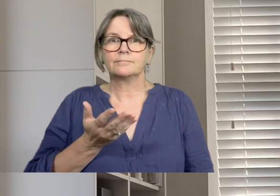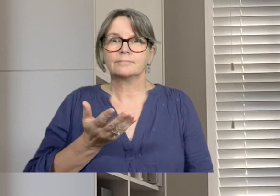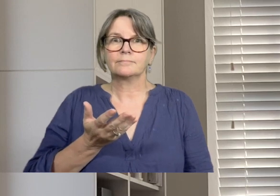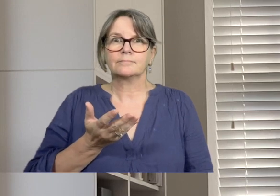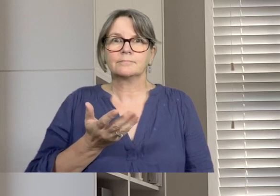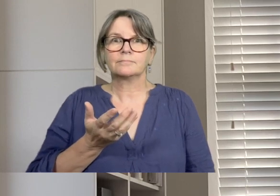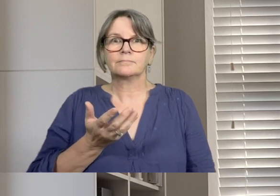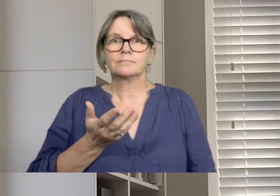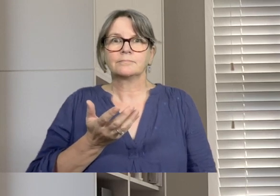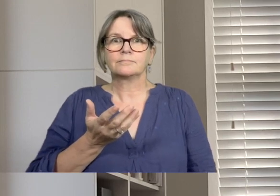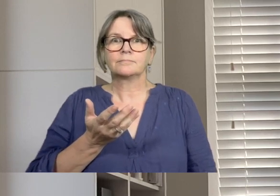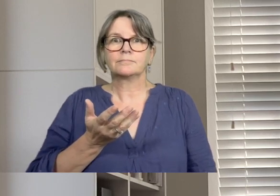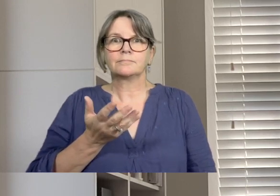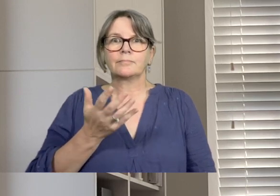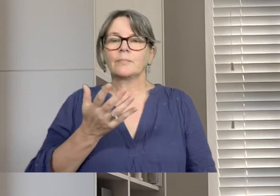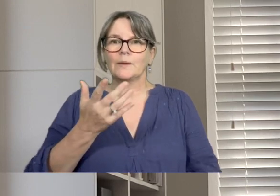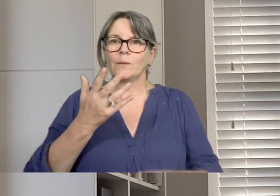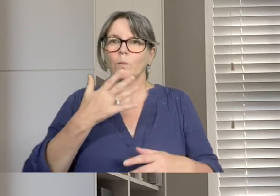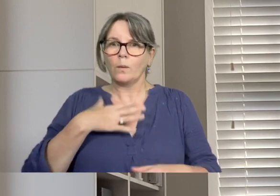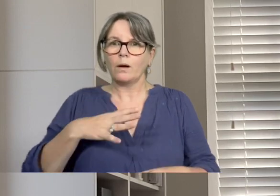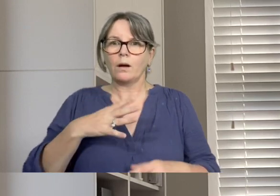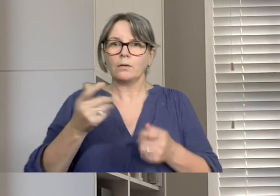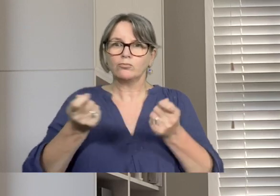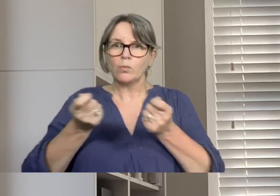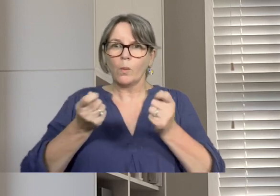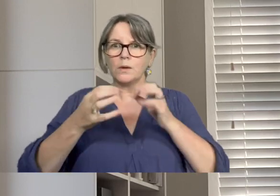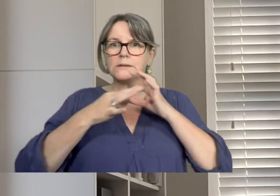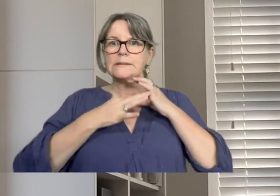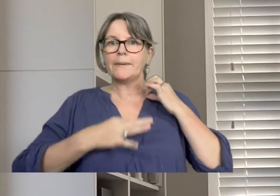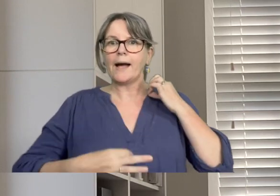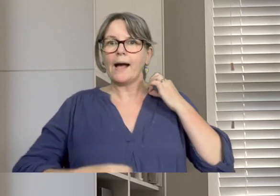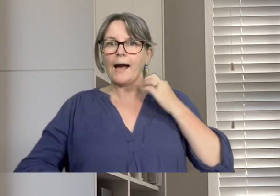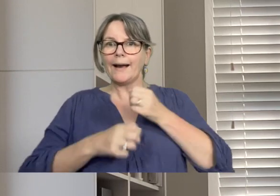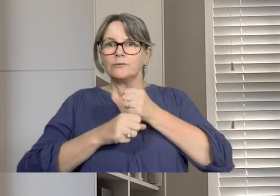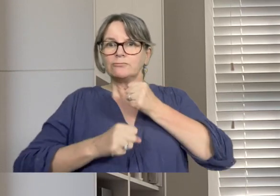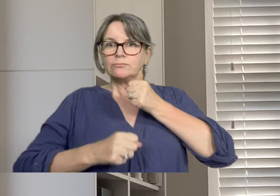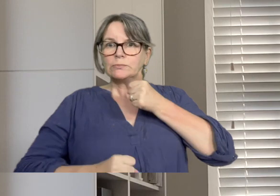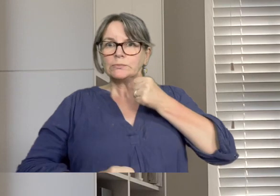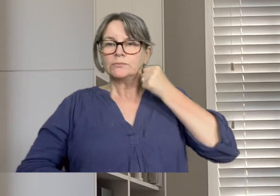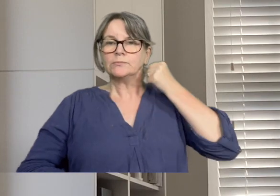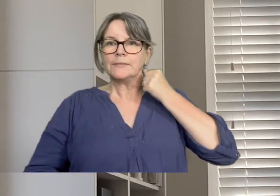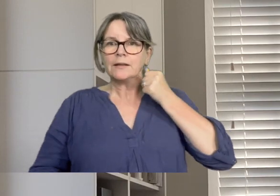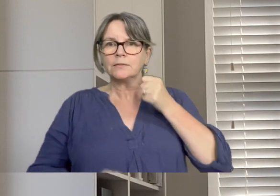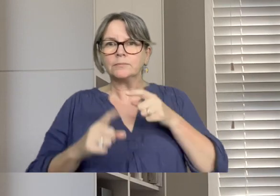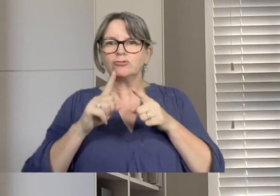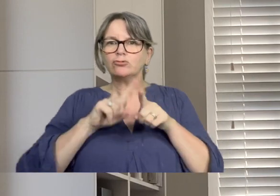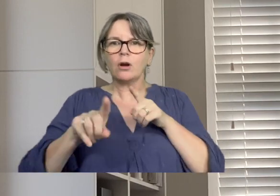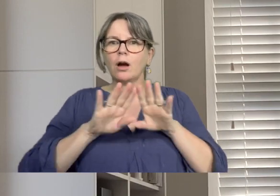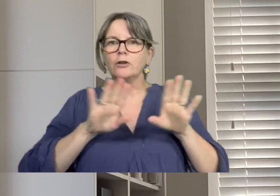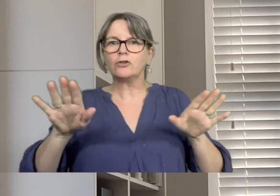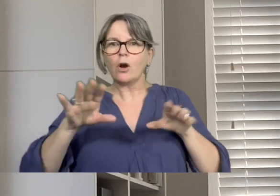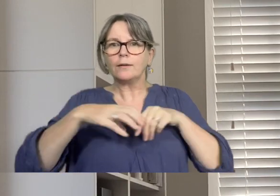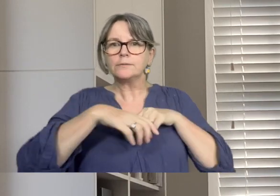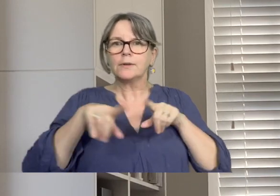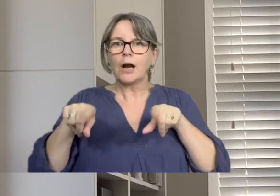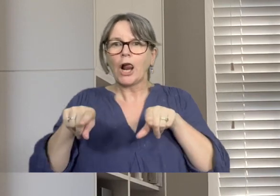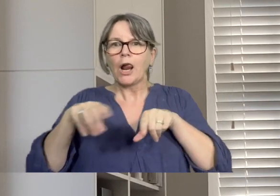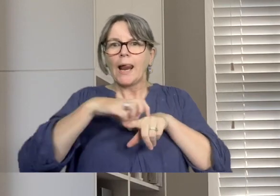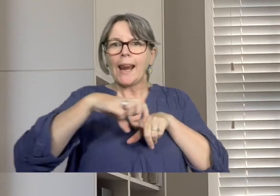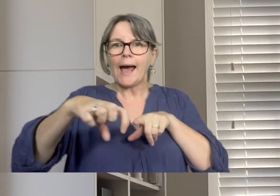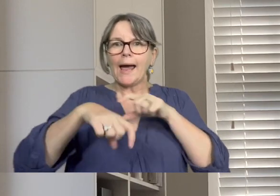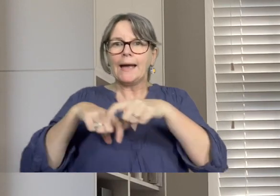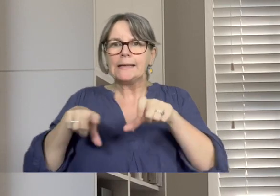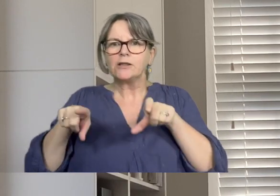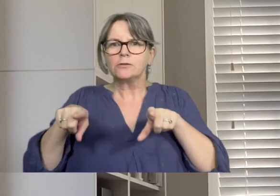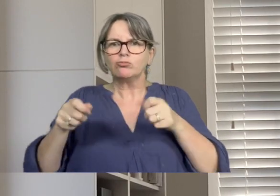allowing the spine to lengthen and open through the front. We're going to go one more time. Breath in. Breathe out.